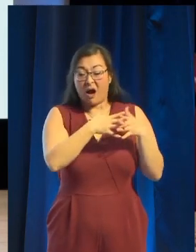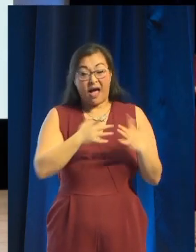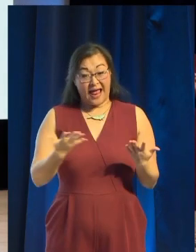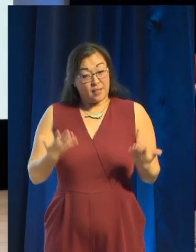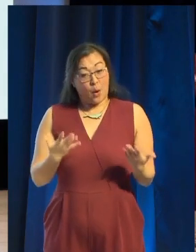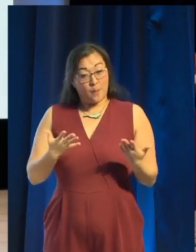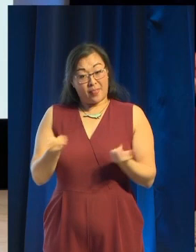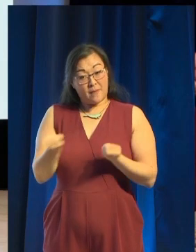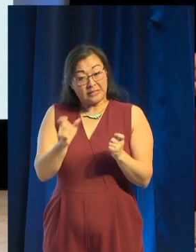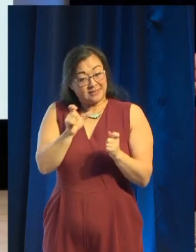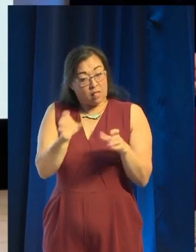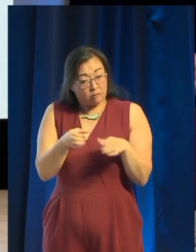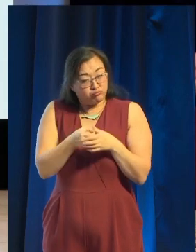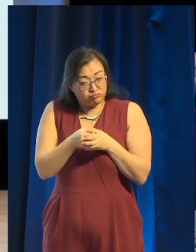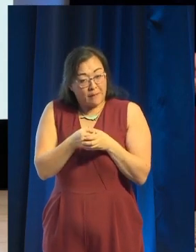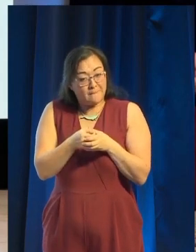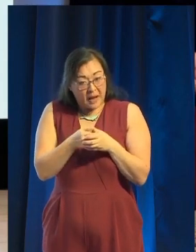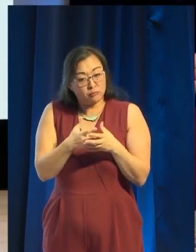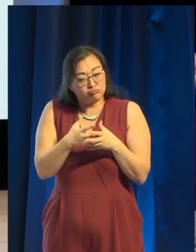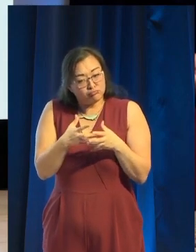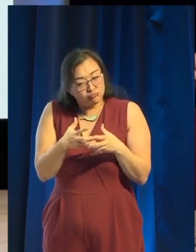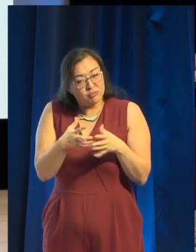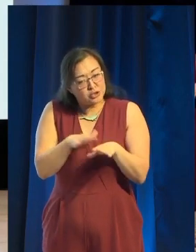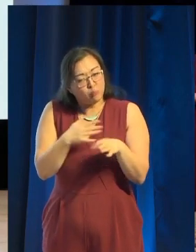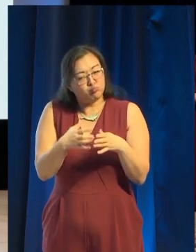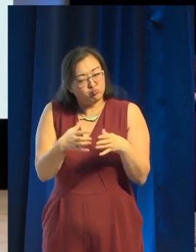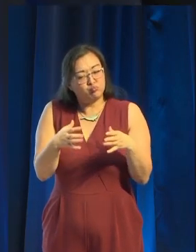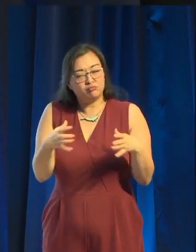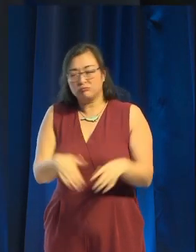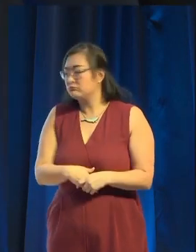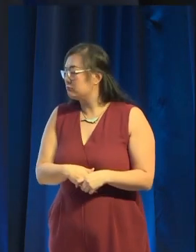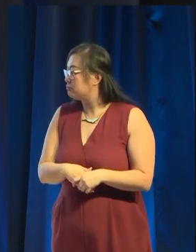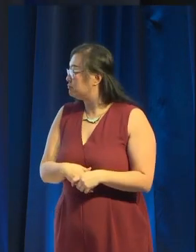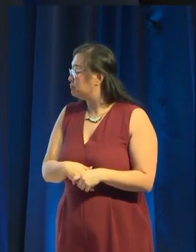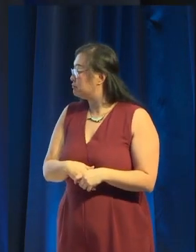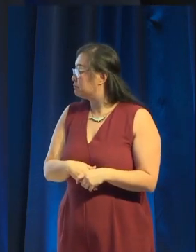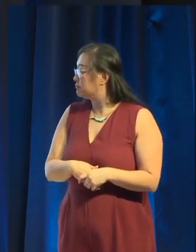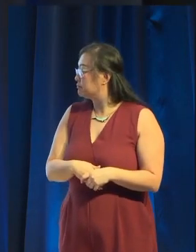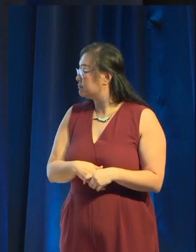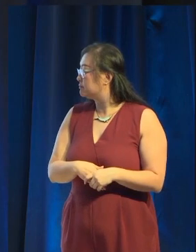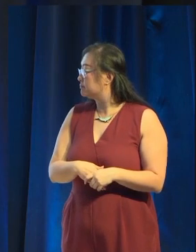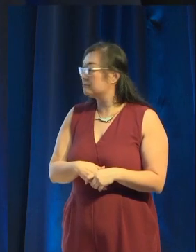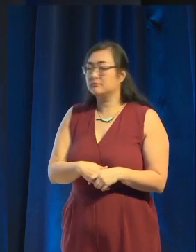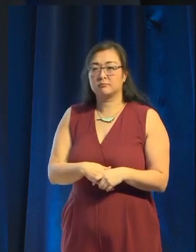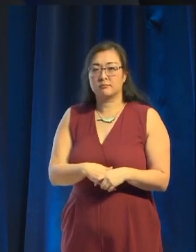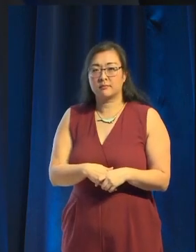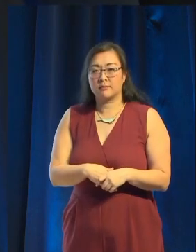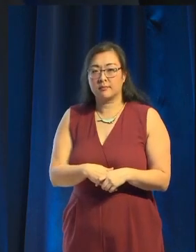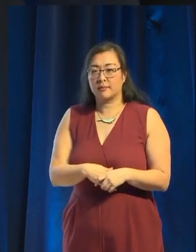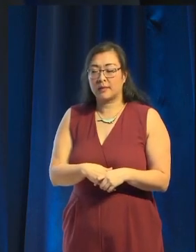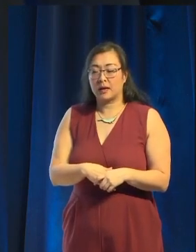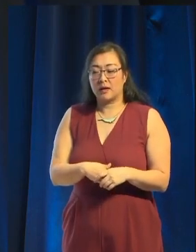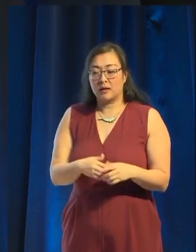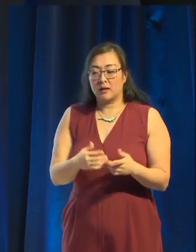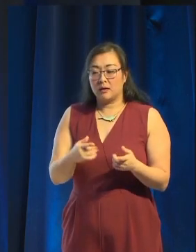evolving. And Emily Taylor notices that while being created and